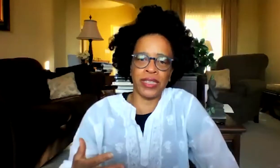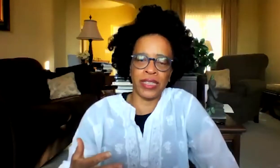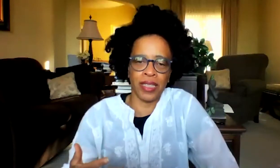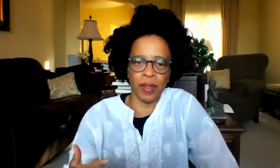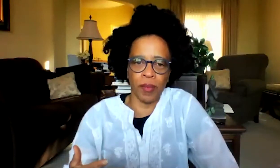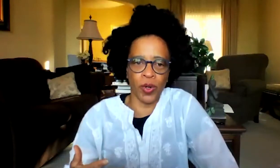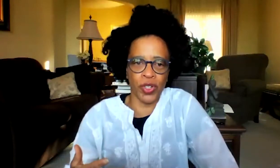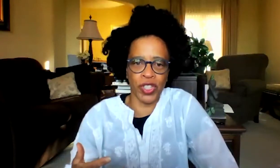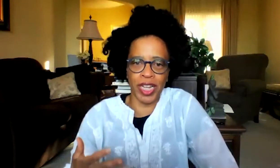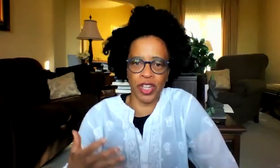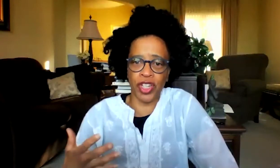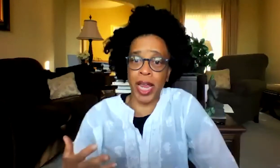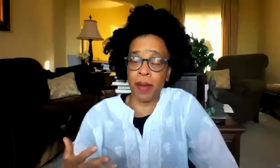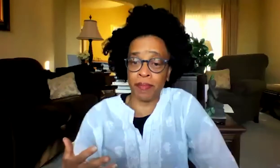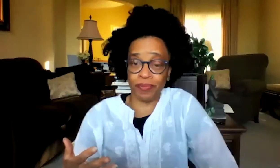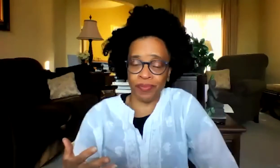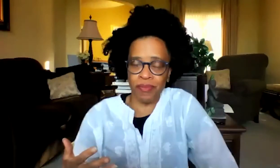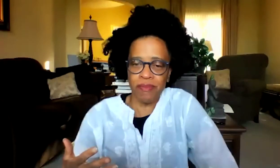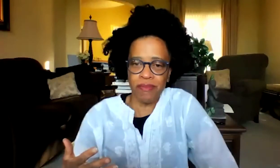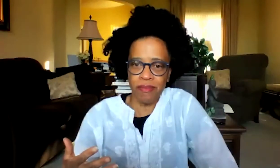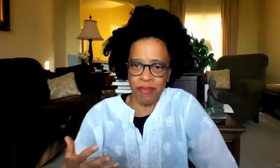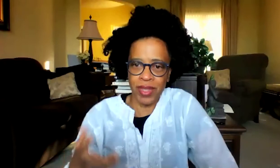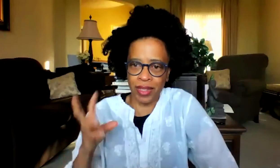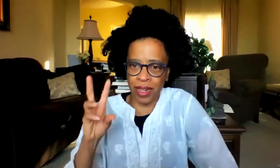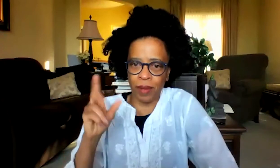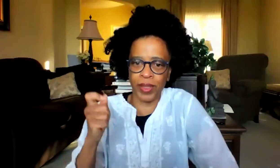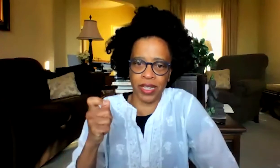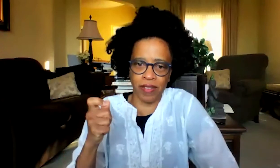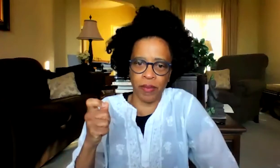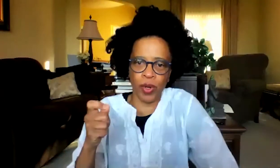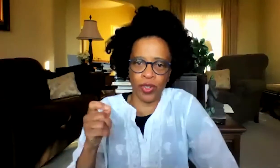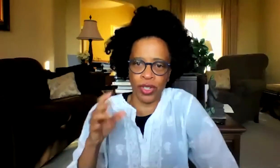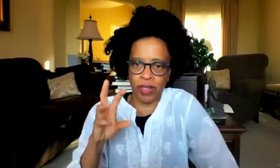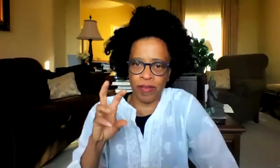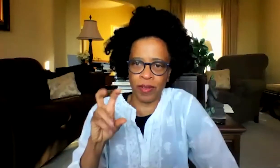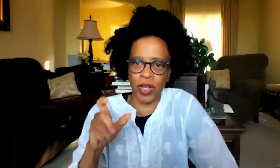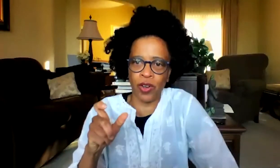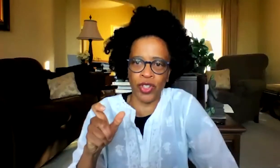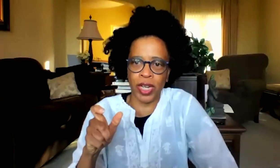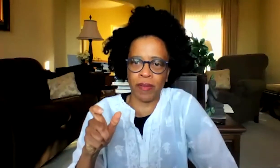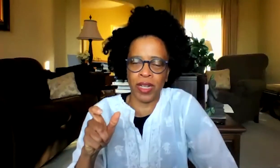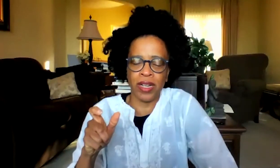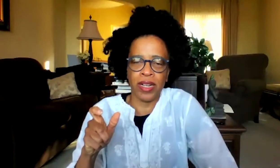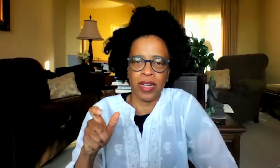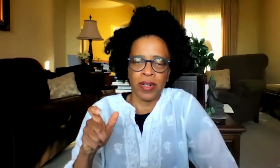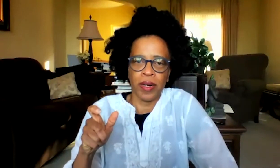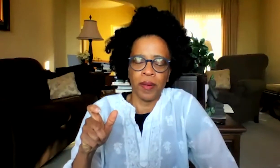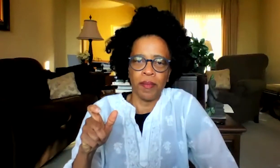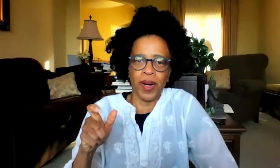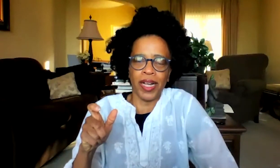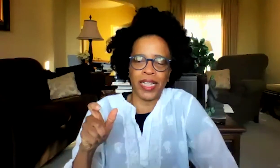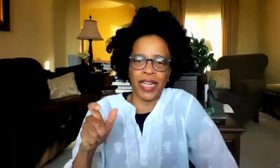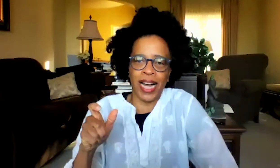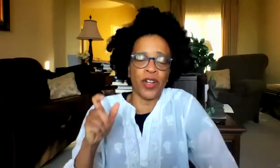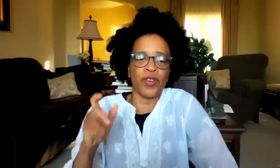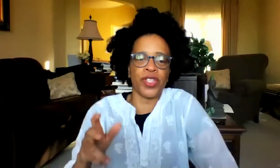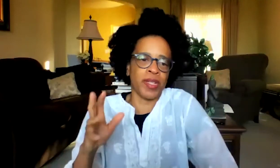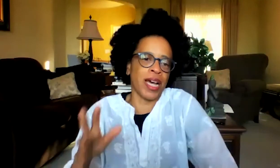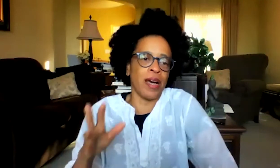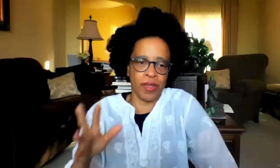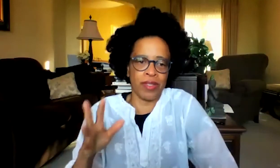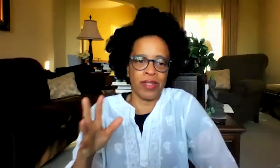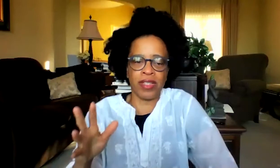evoke emotions like shame, that complex of emotions that we call shame. But I